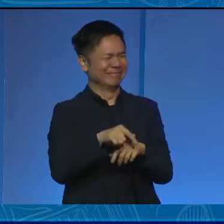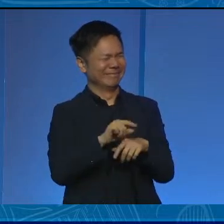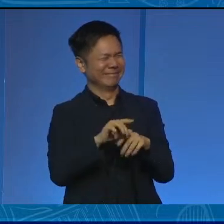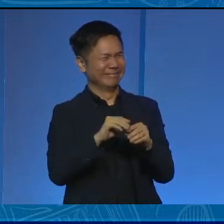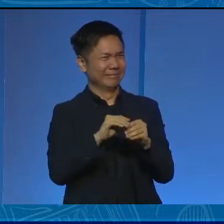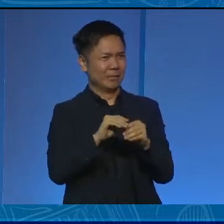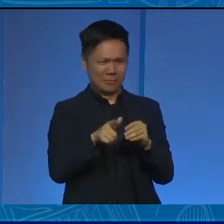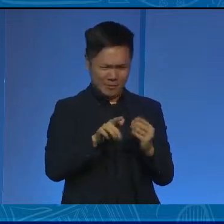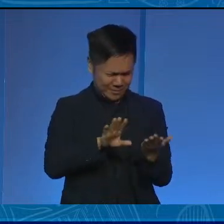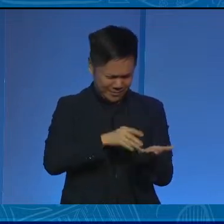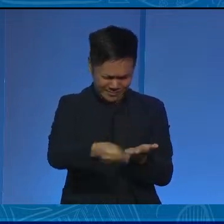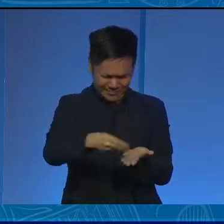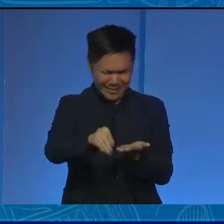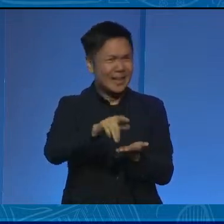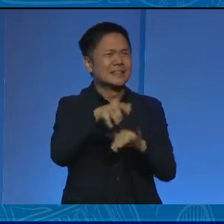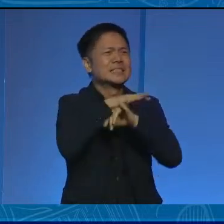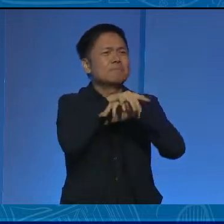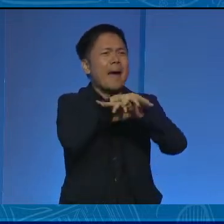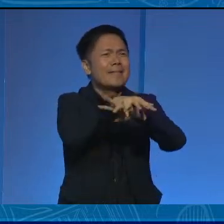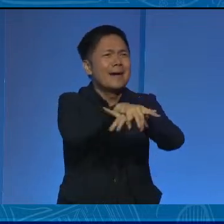Doesn't want to leave the conference.